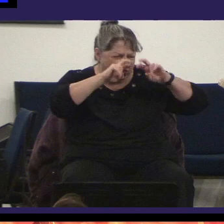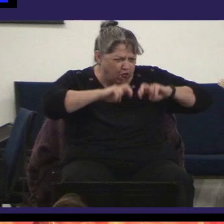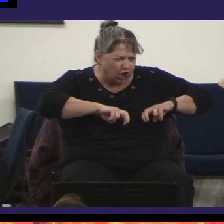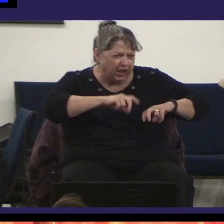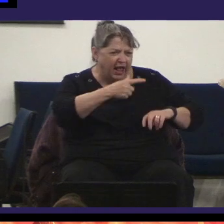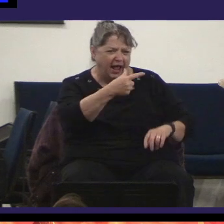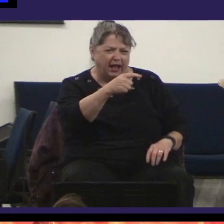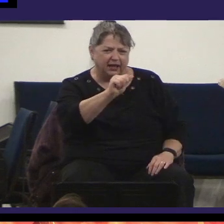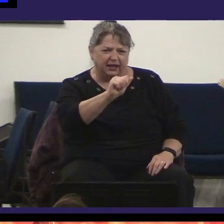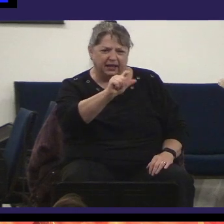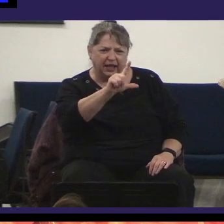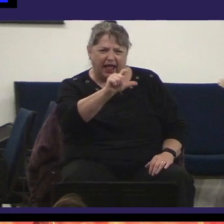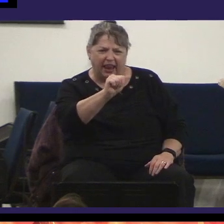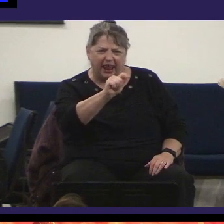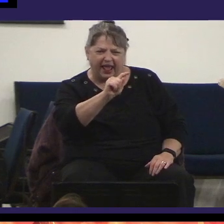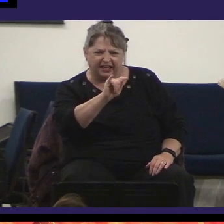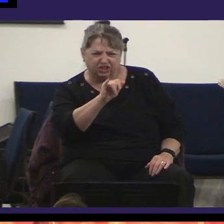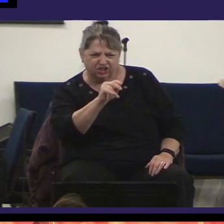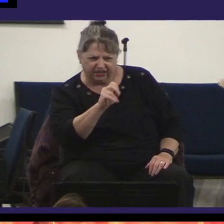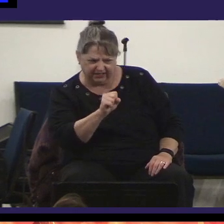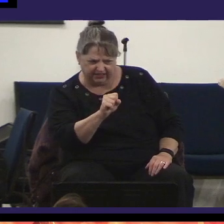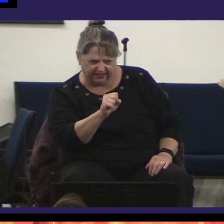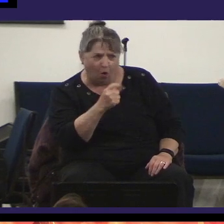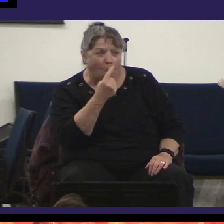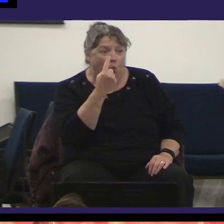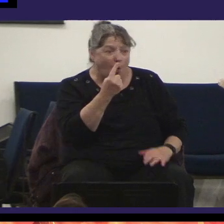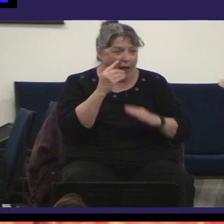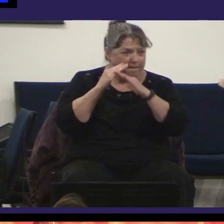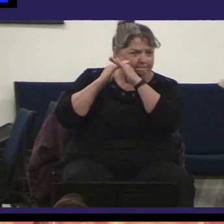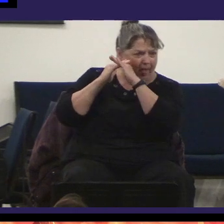at one of the stumbling blocks. And